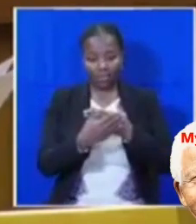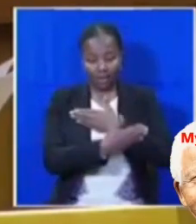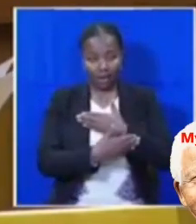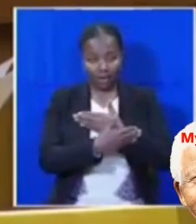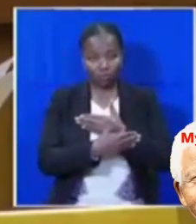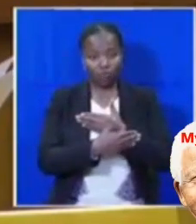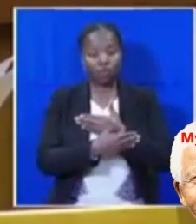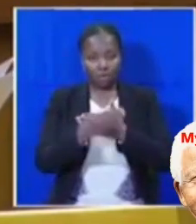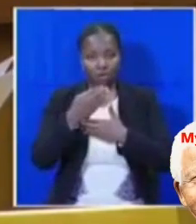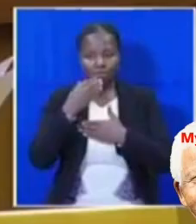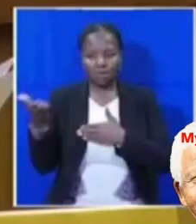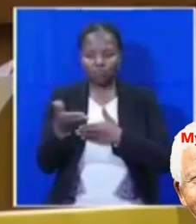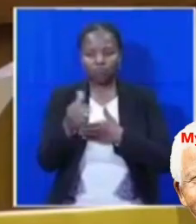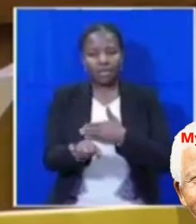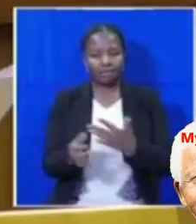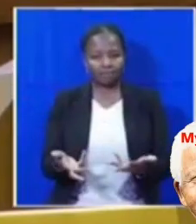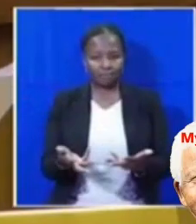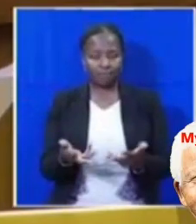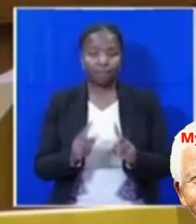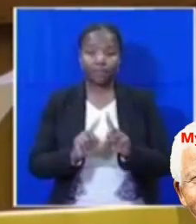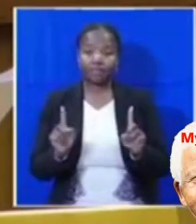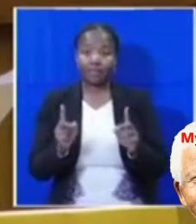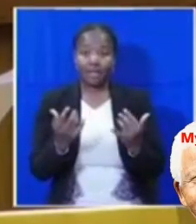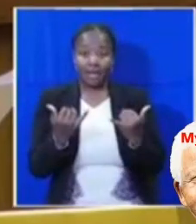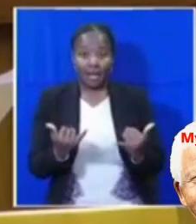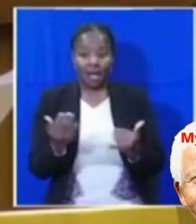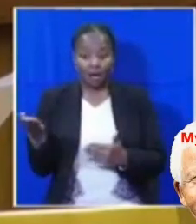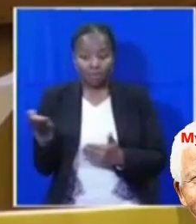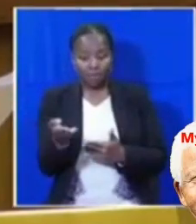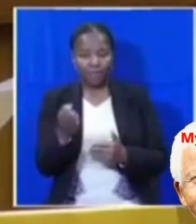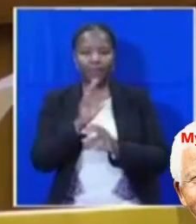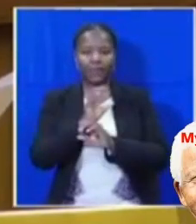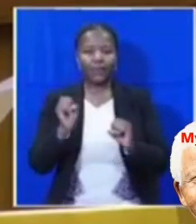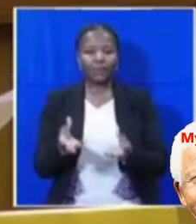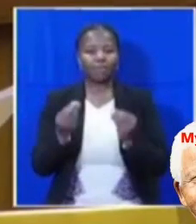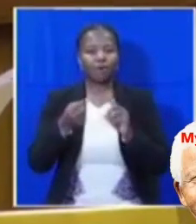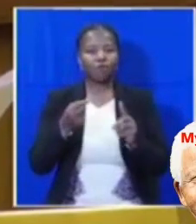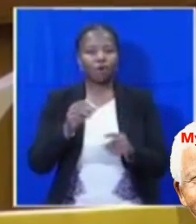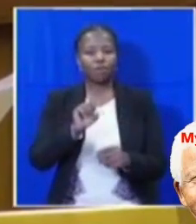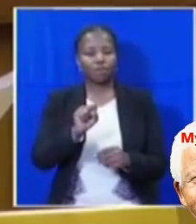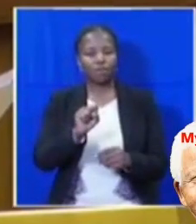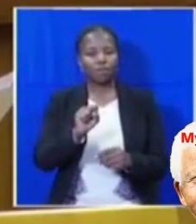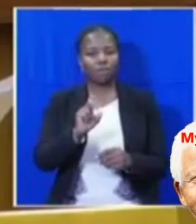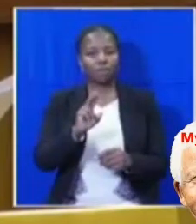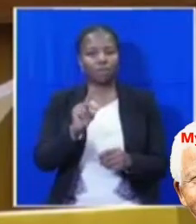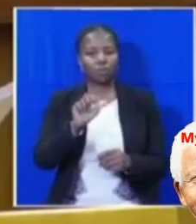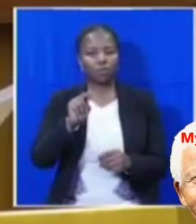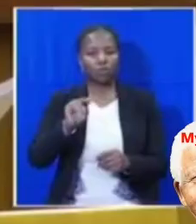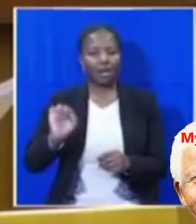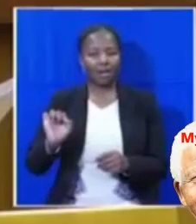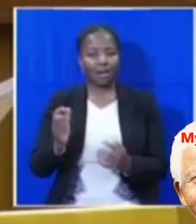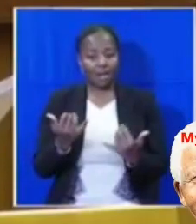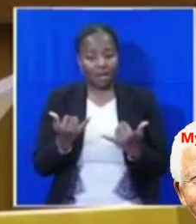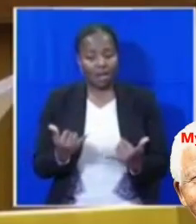for waiver of such immunity. No such waiver has been obtained from Sudan, which in our view rendered